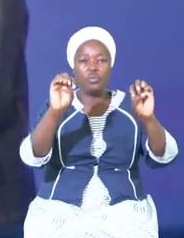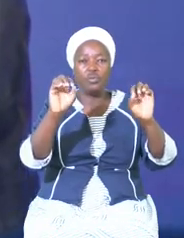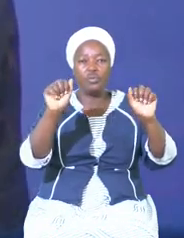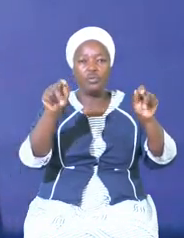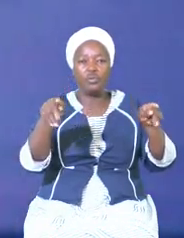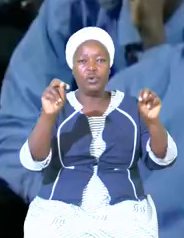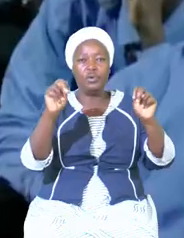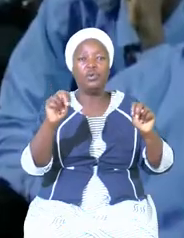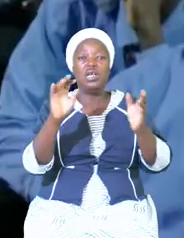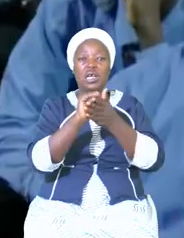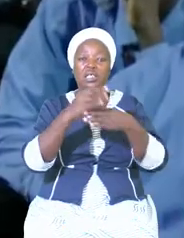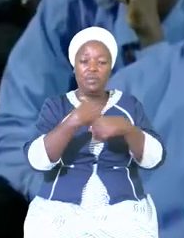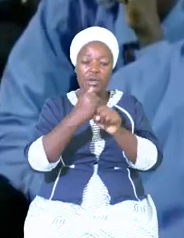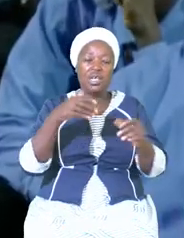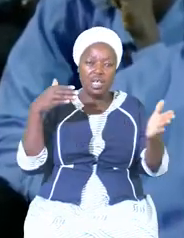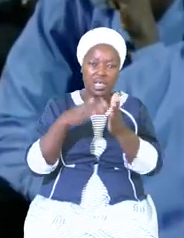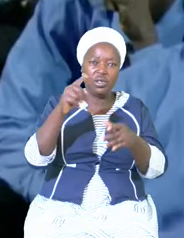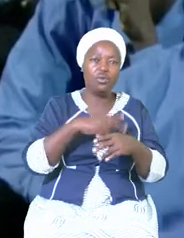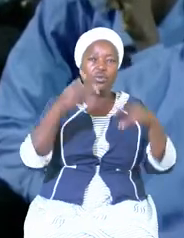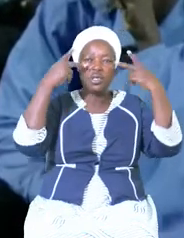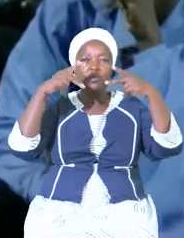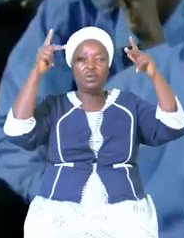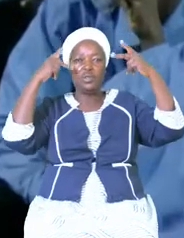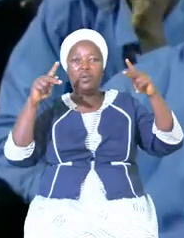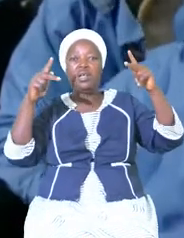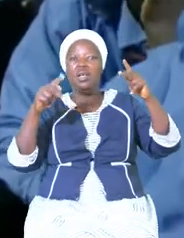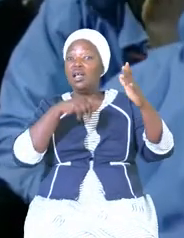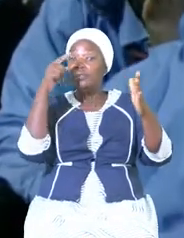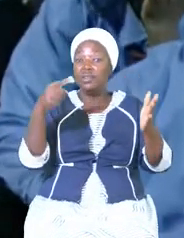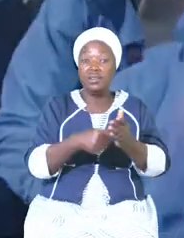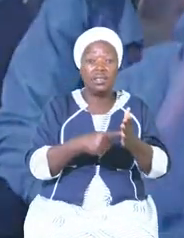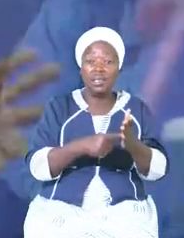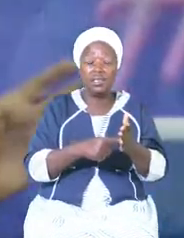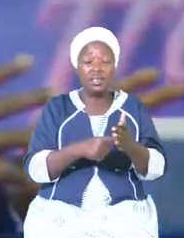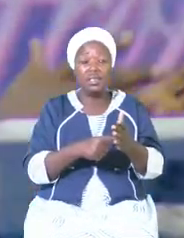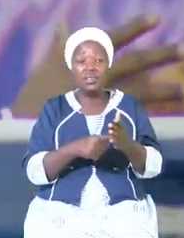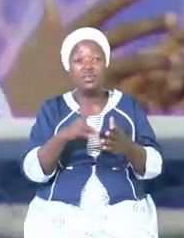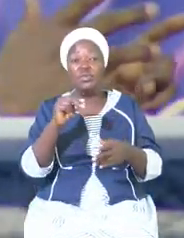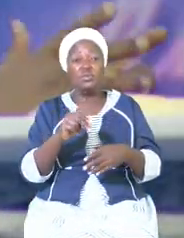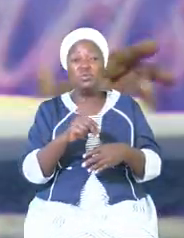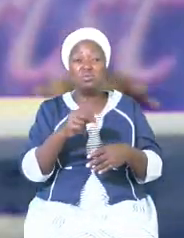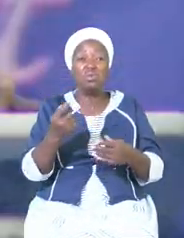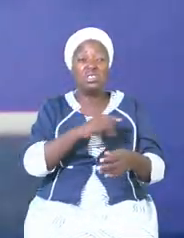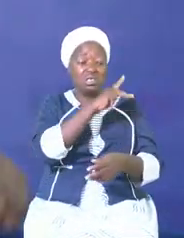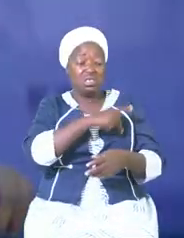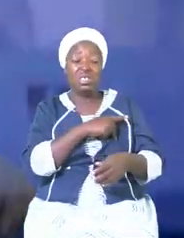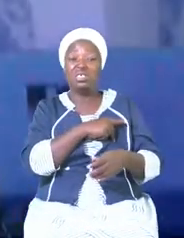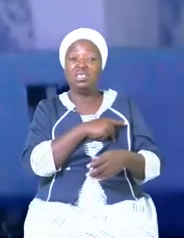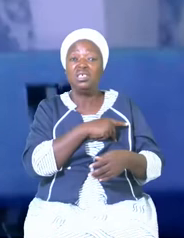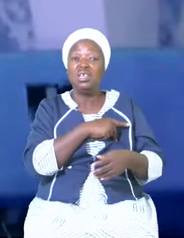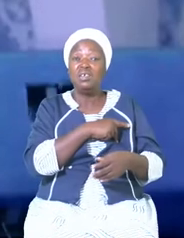shall prosper. Those strange elements and those strange personalities, they have